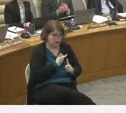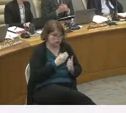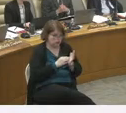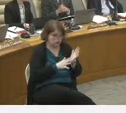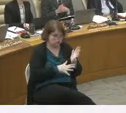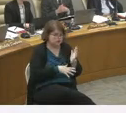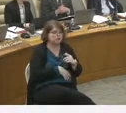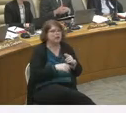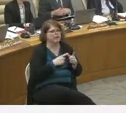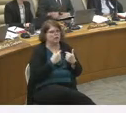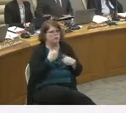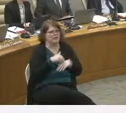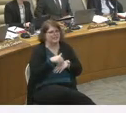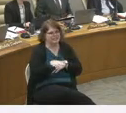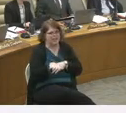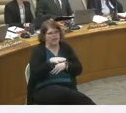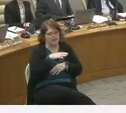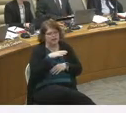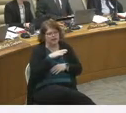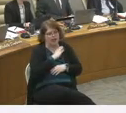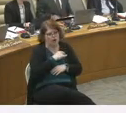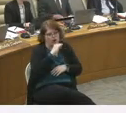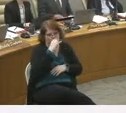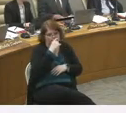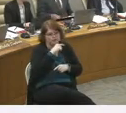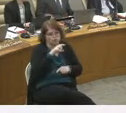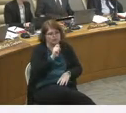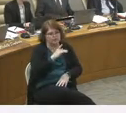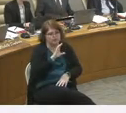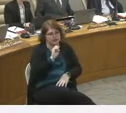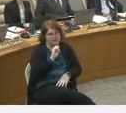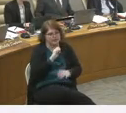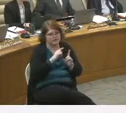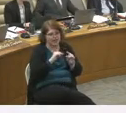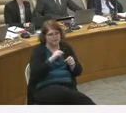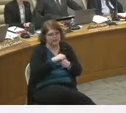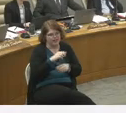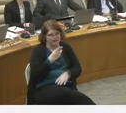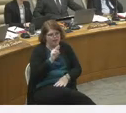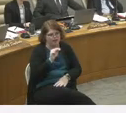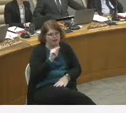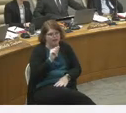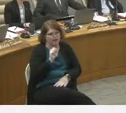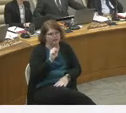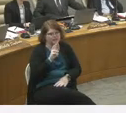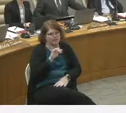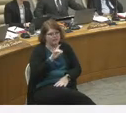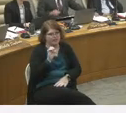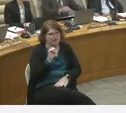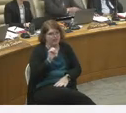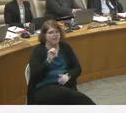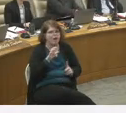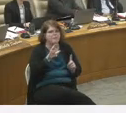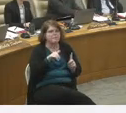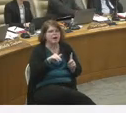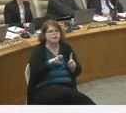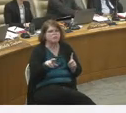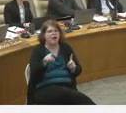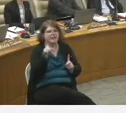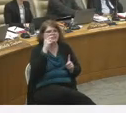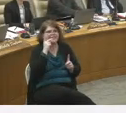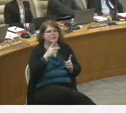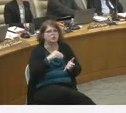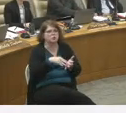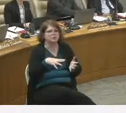camp in Huntsville Alabama totally accessible kind of a life-changing experience for some of those kids in the bottom right you can see a student